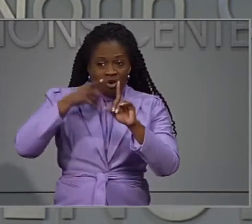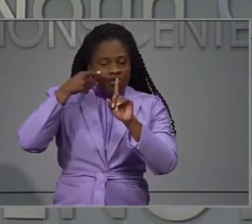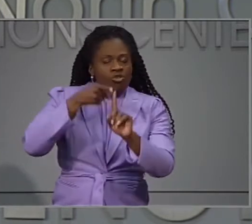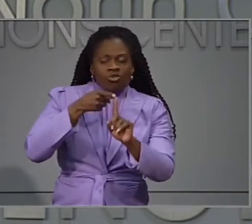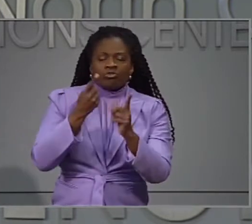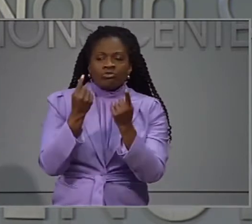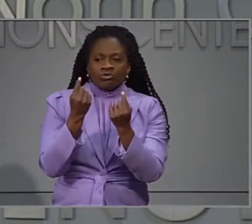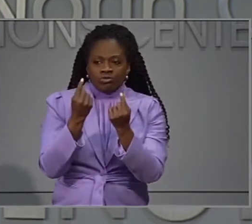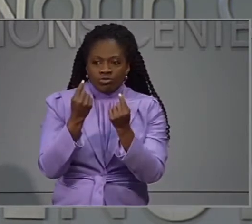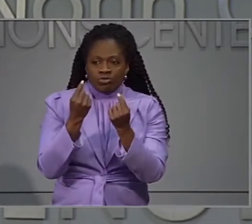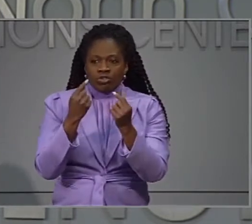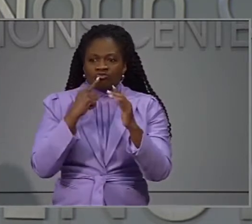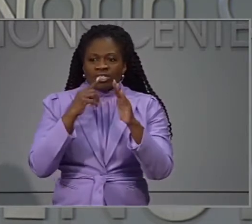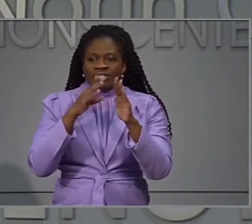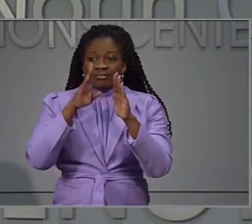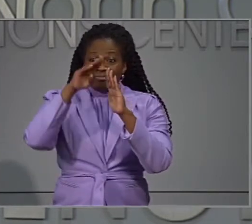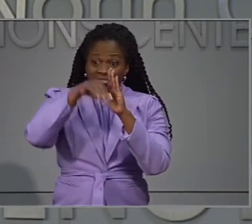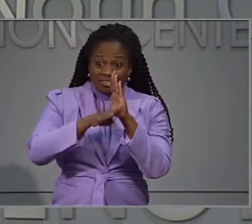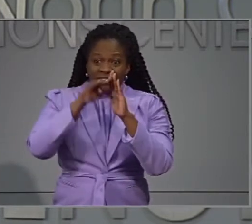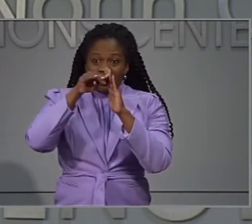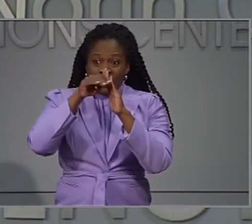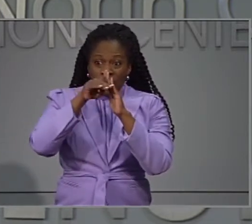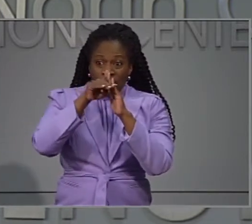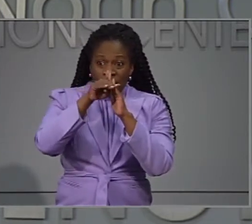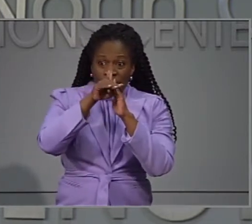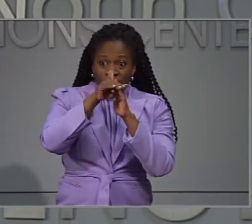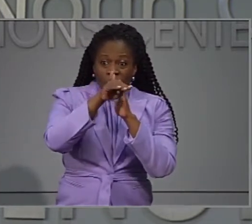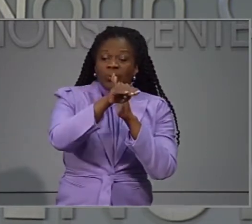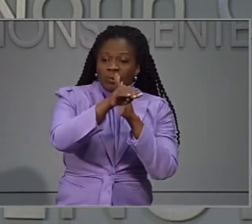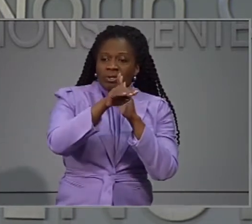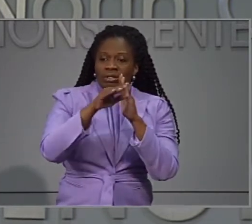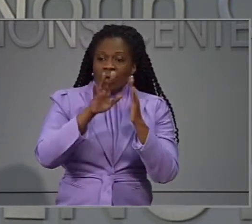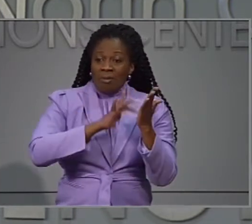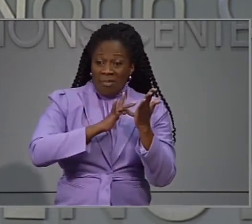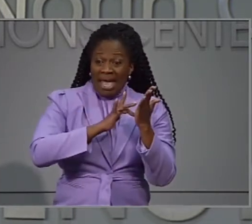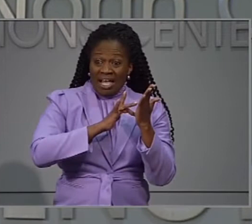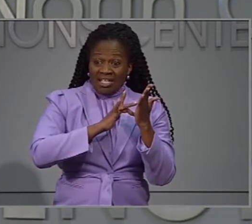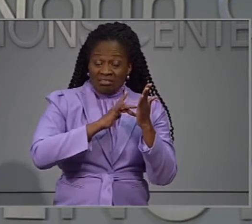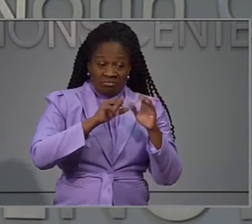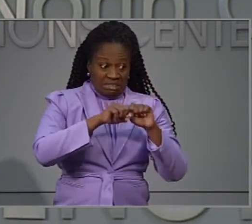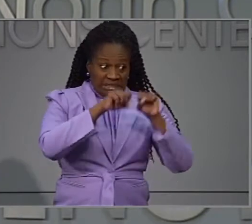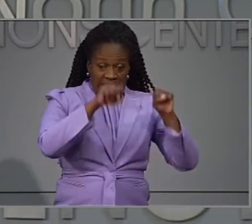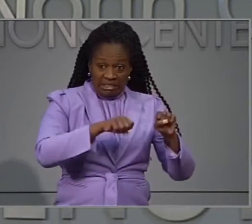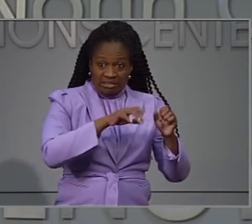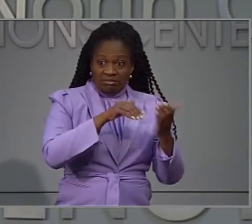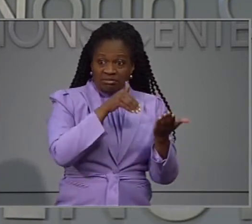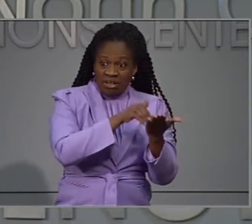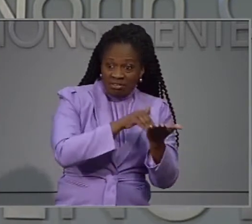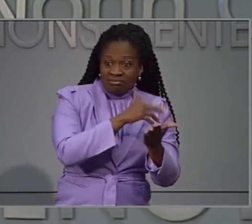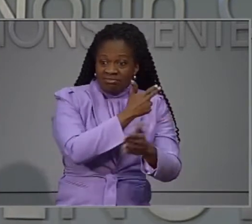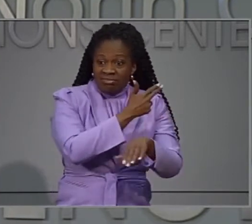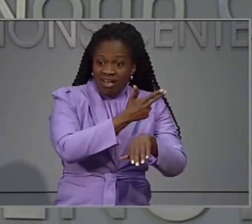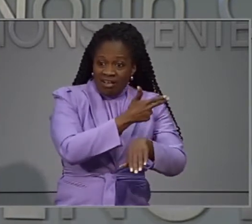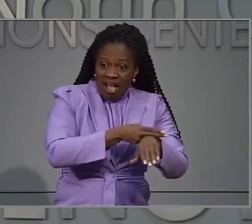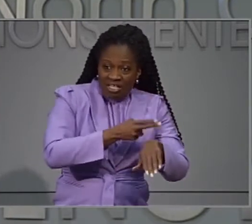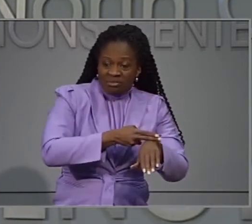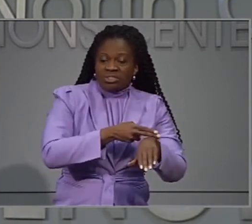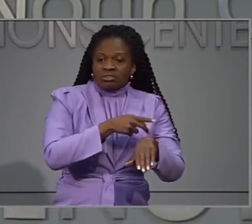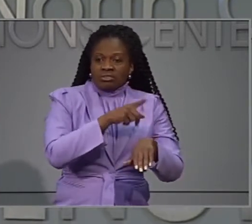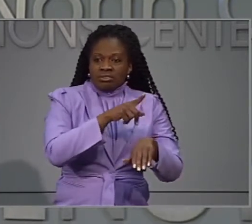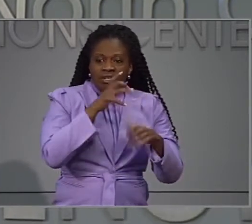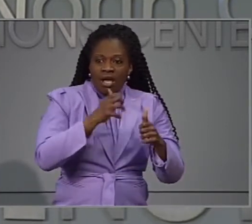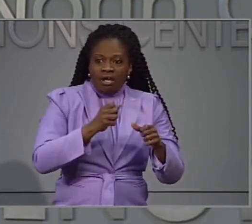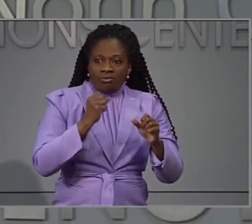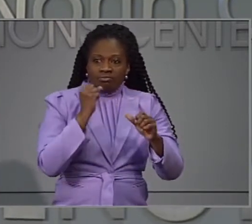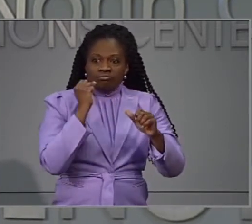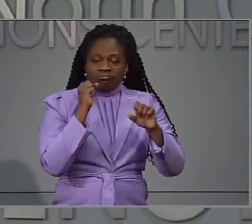to flatten the curve and to keep our medical system from being overwhelmed. The model showed us that